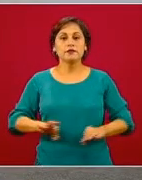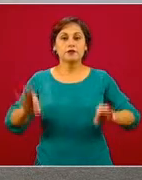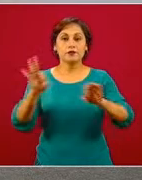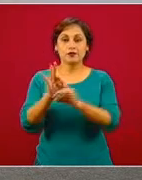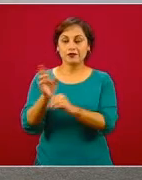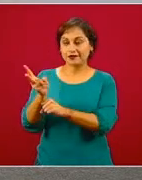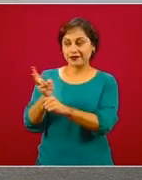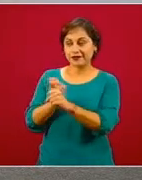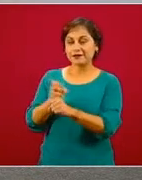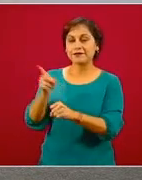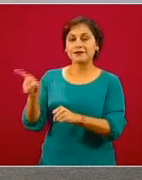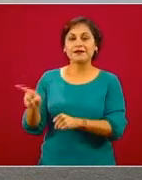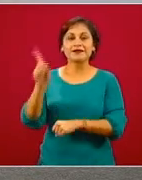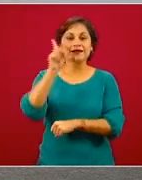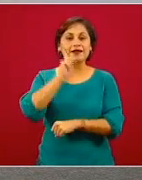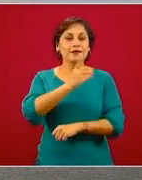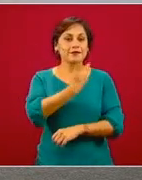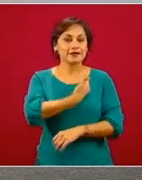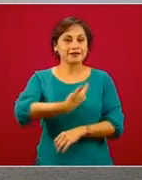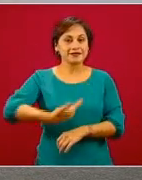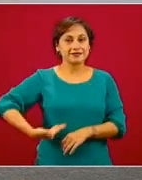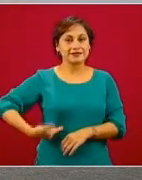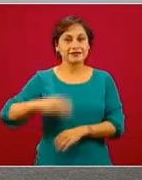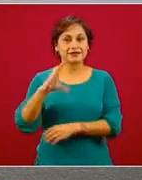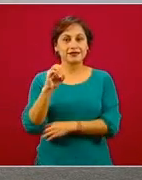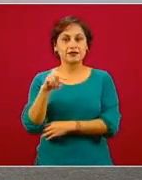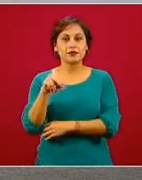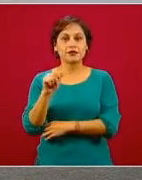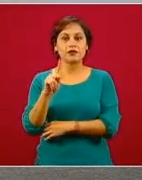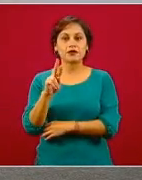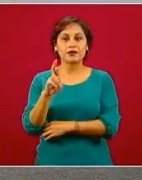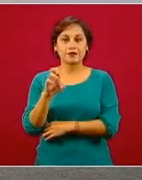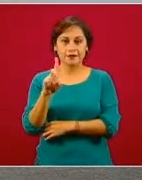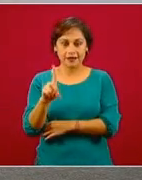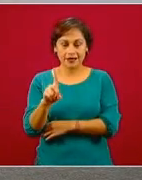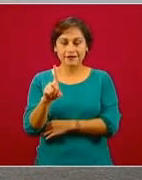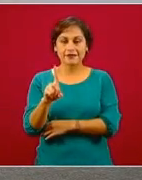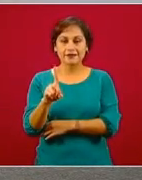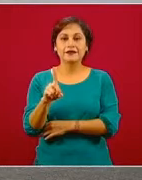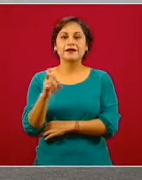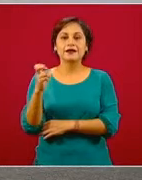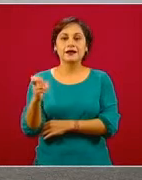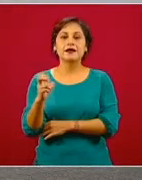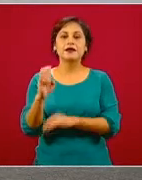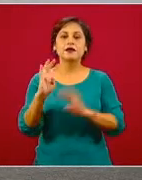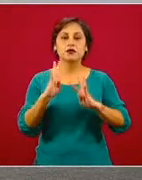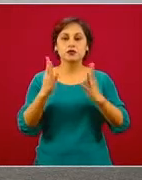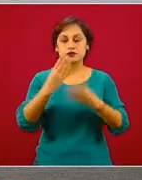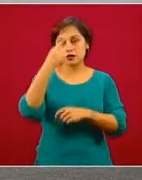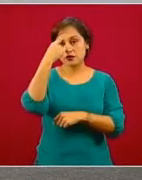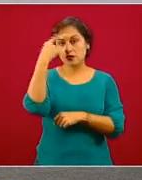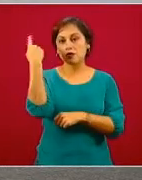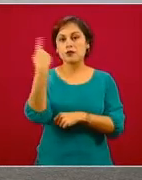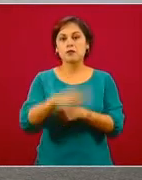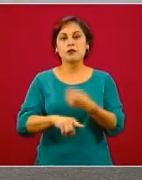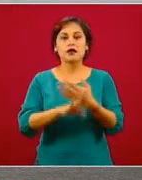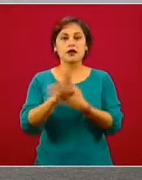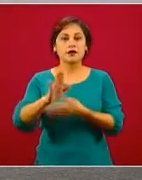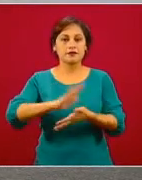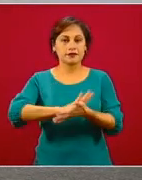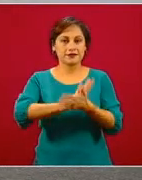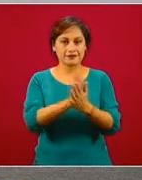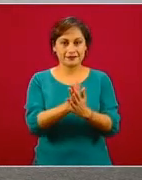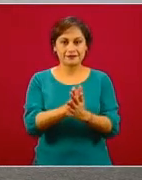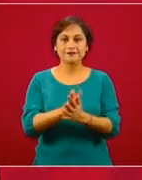I have the great pleasure of being able to welcome here this evening the president of CONAPRED, which is for the National Prevention